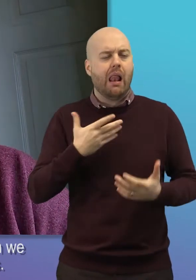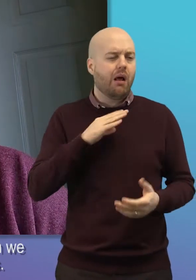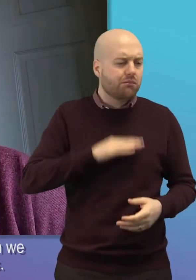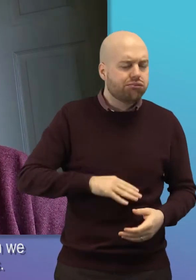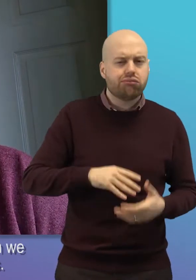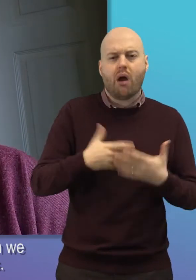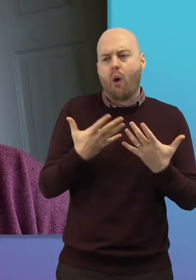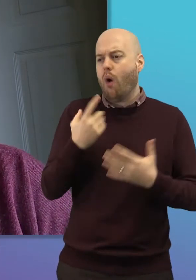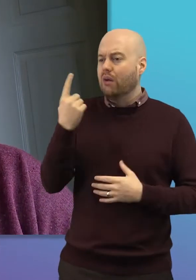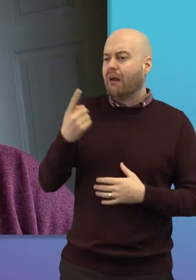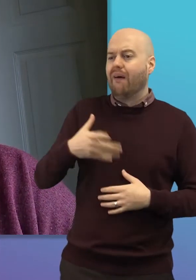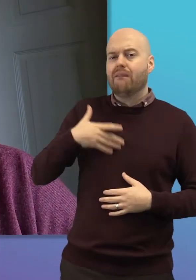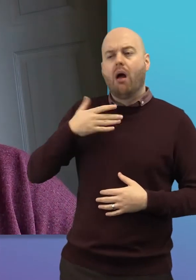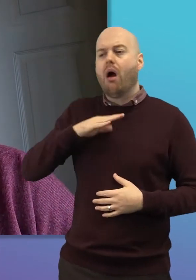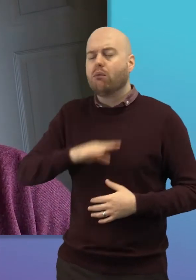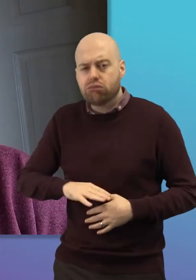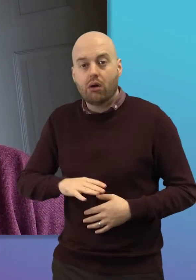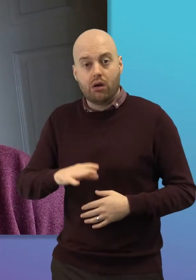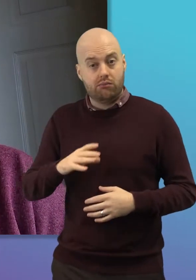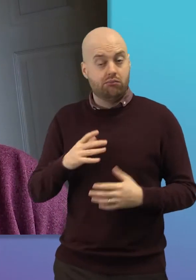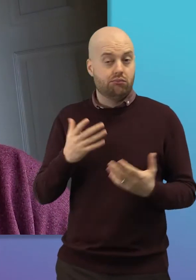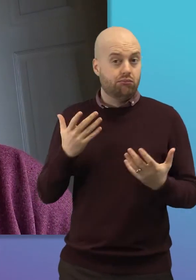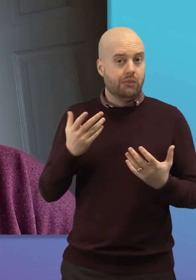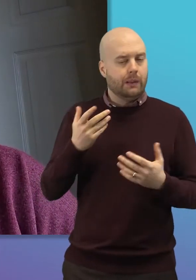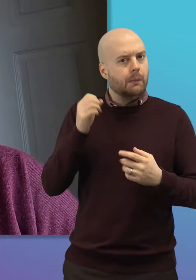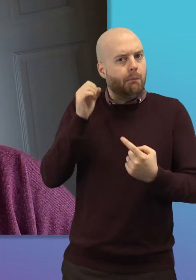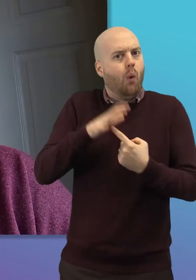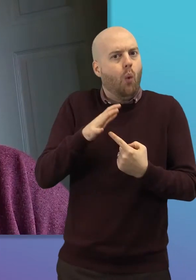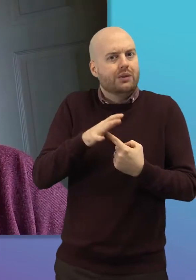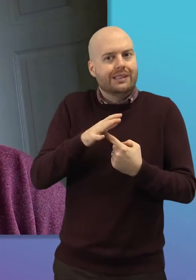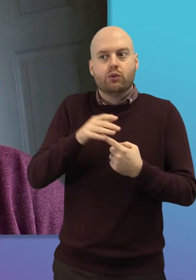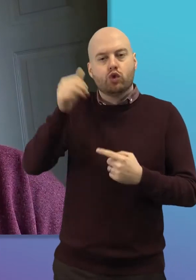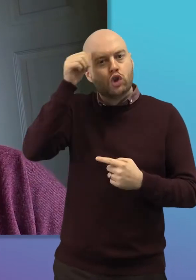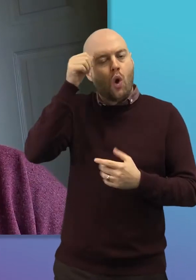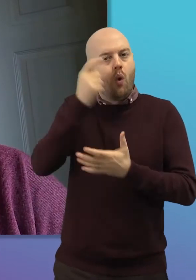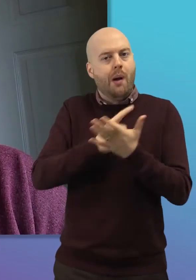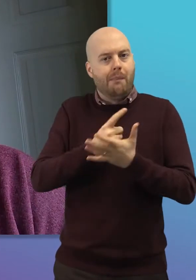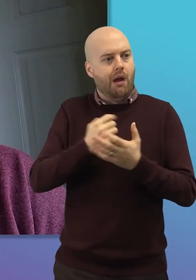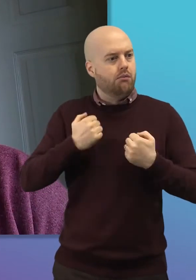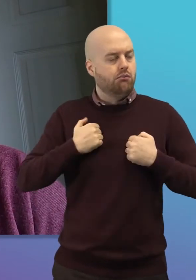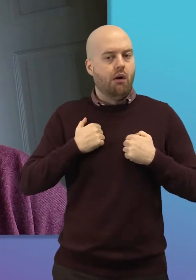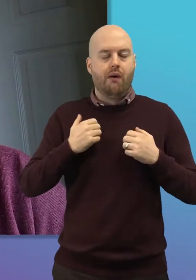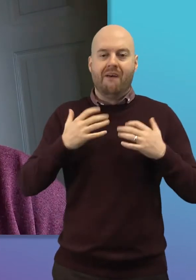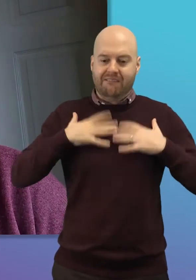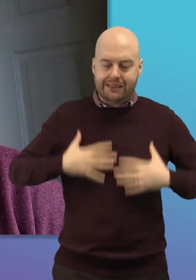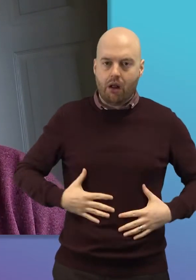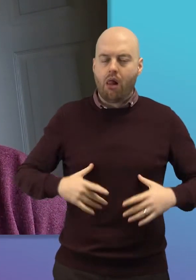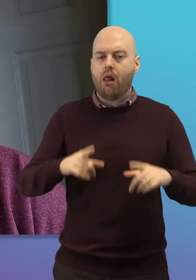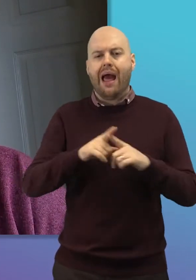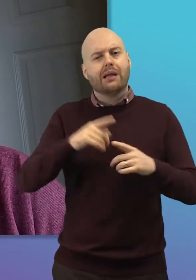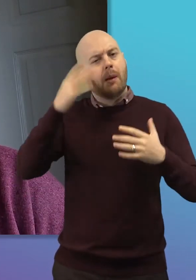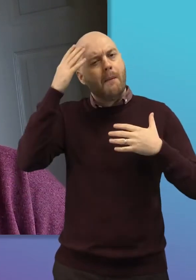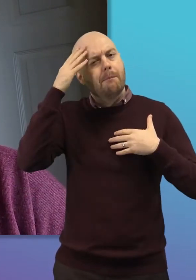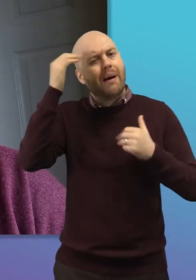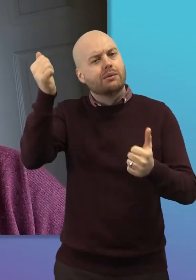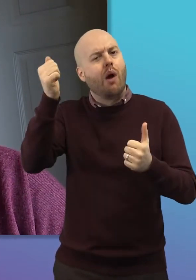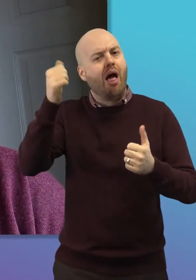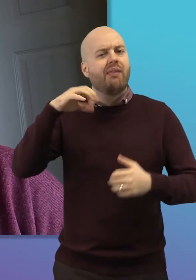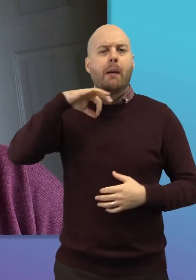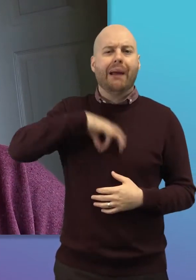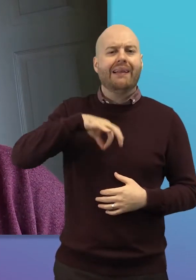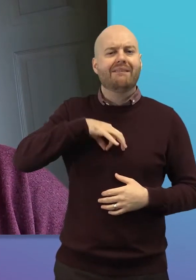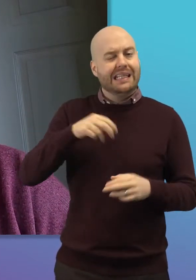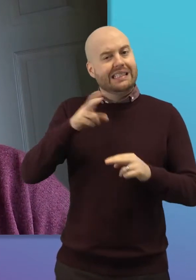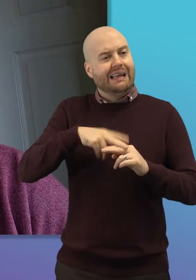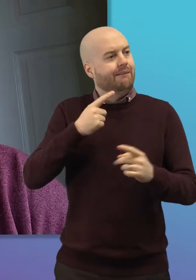us. And researchers all over the world are now looking into the important physical and mental health benefits of developing compassion